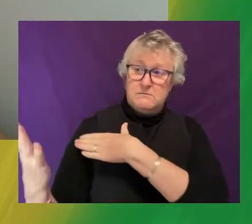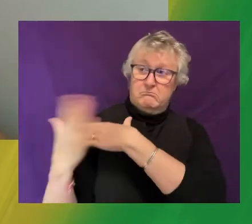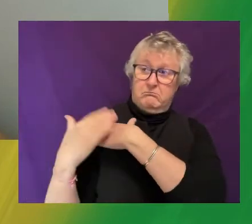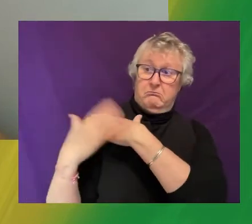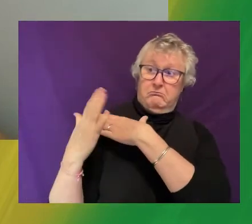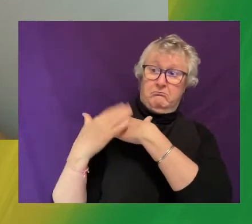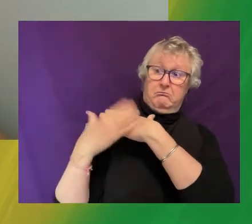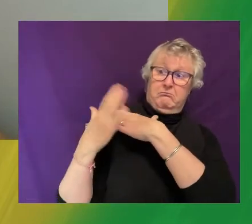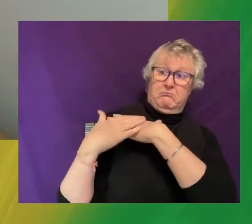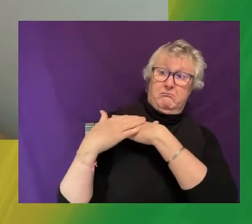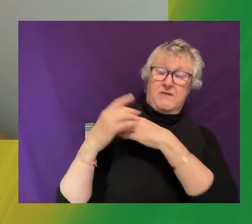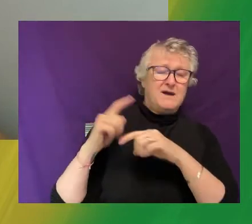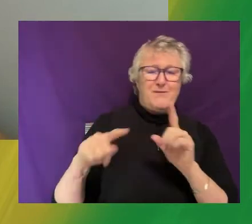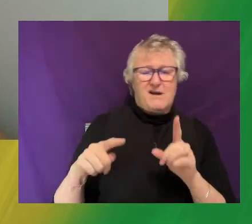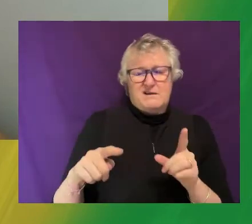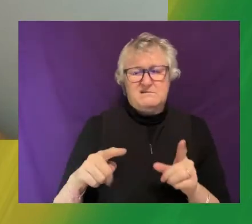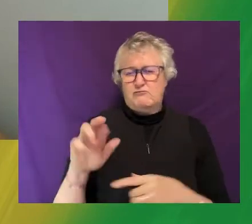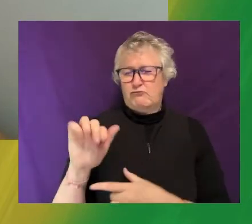Battery low.